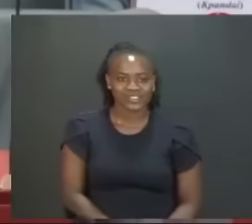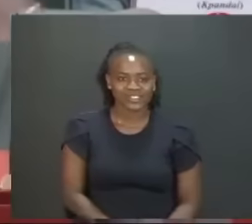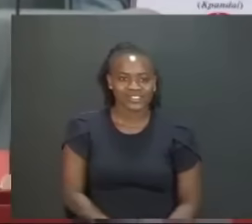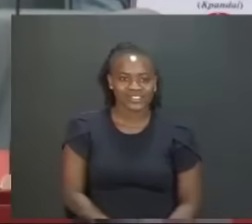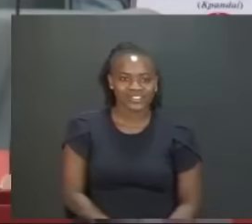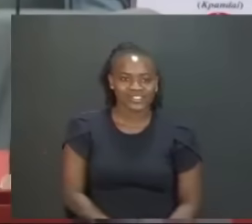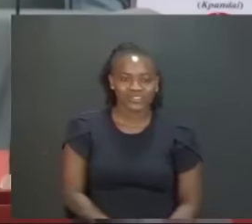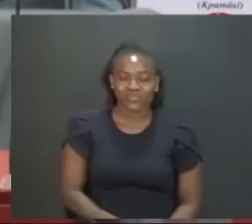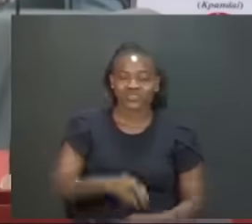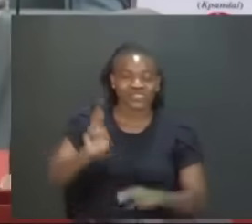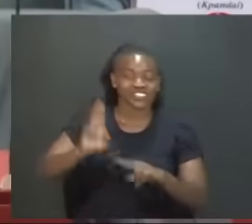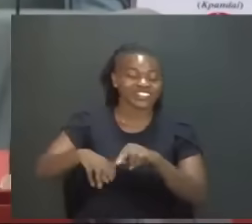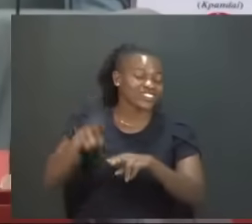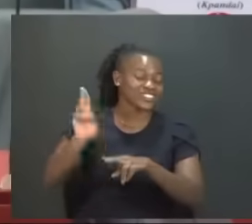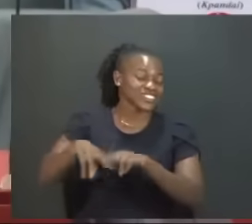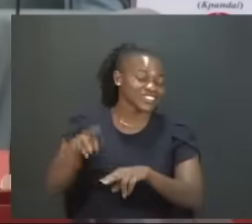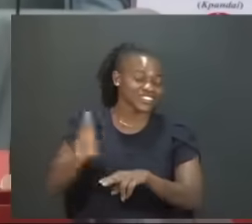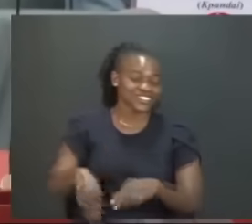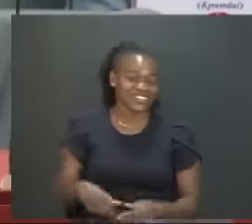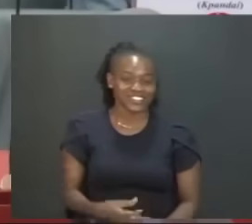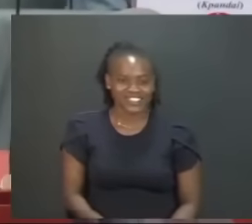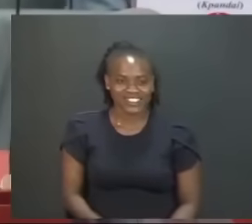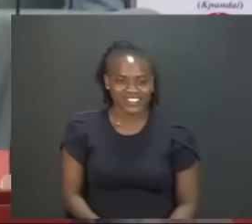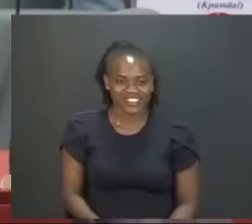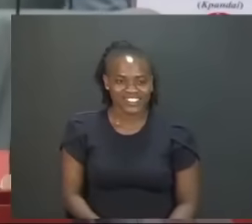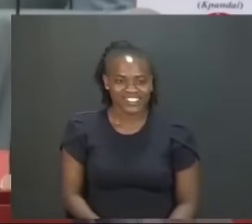sit down. Speaker, the